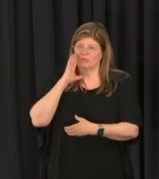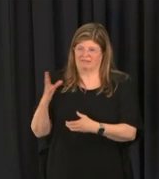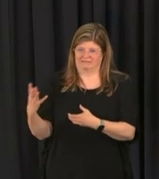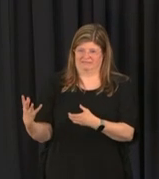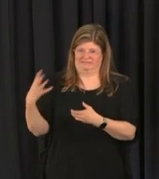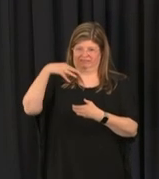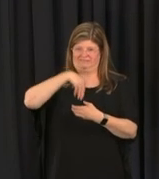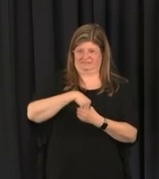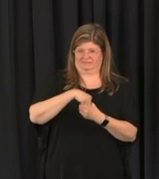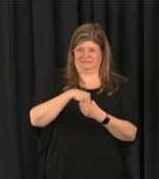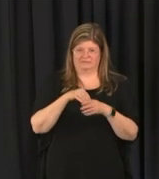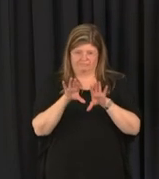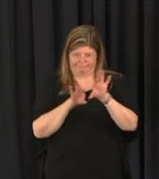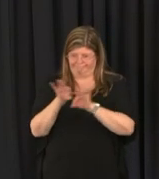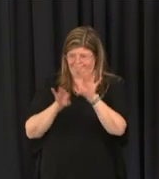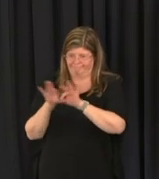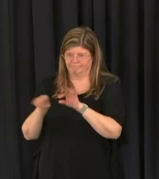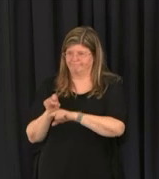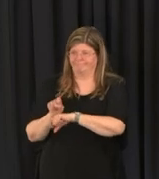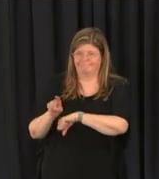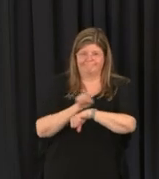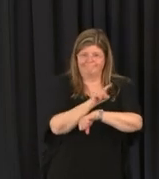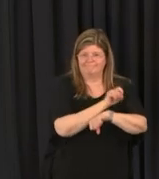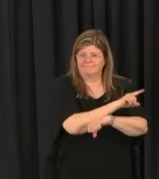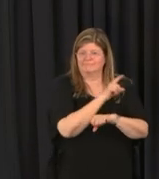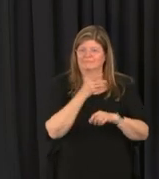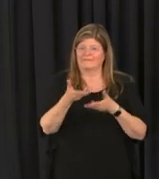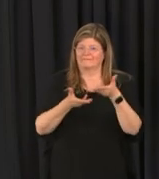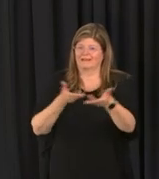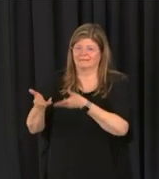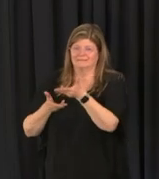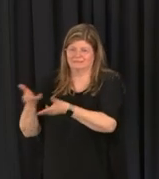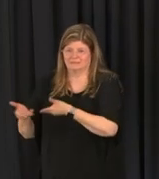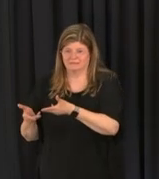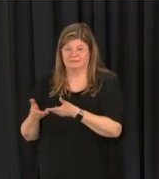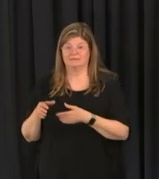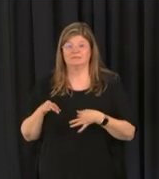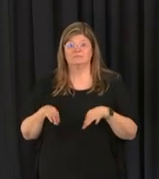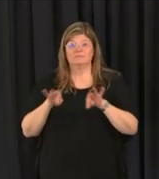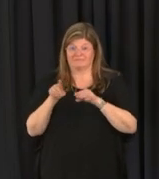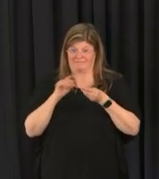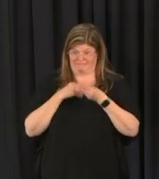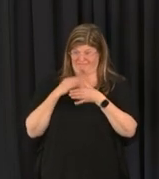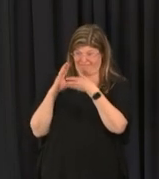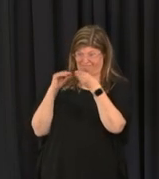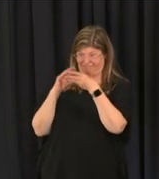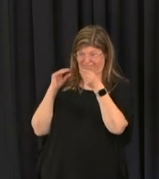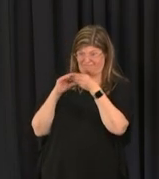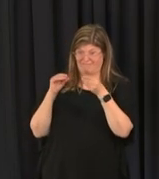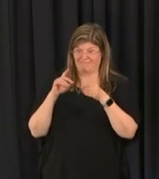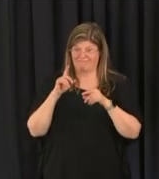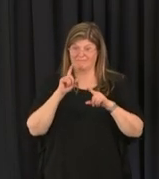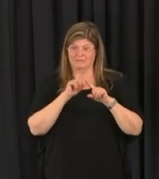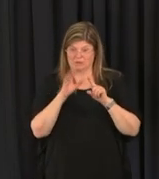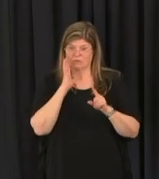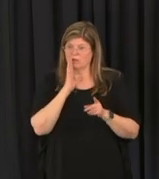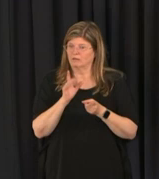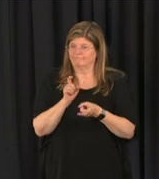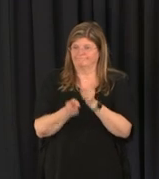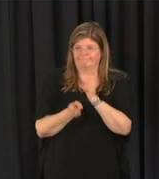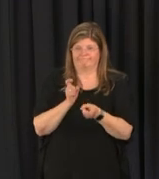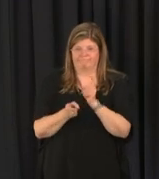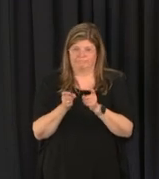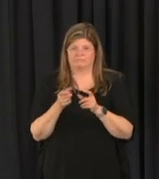that randomized selection process. So in other words, all of those numbers I just mentioned to you will change